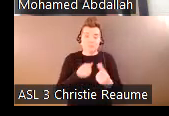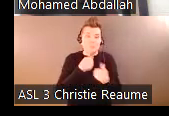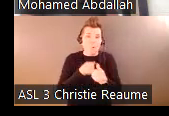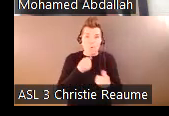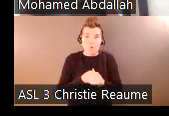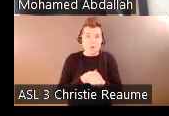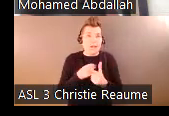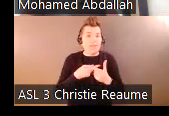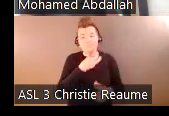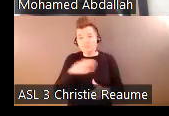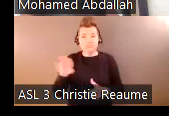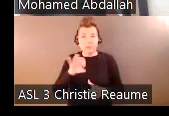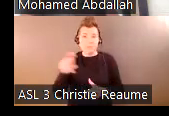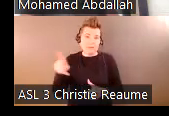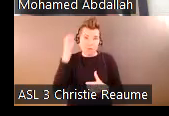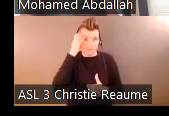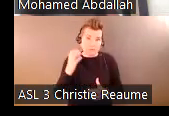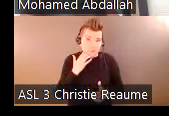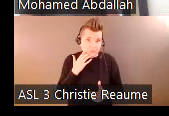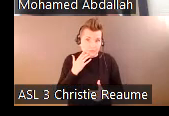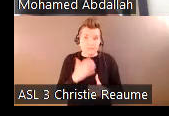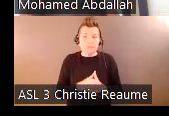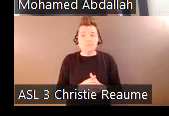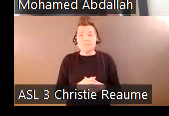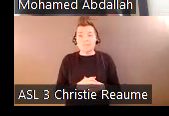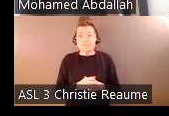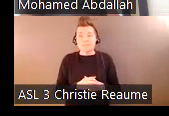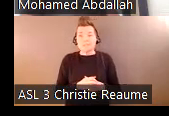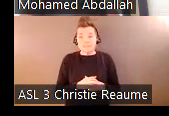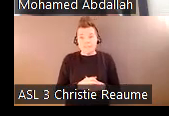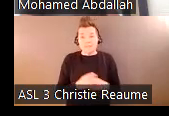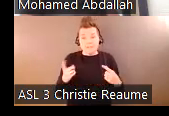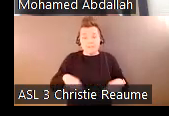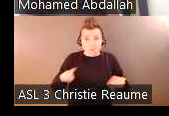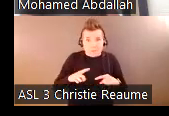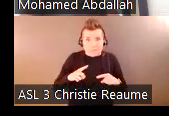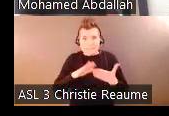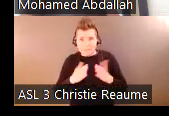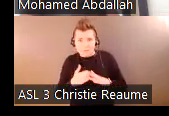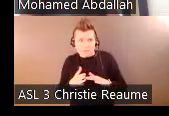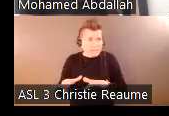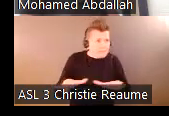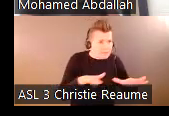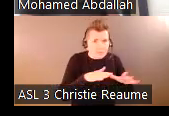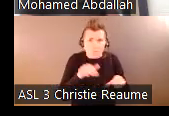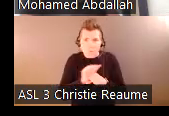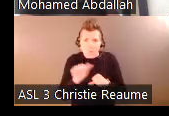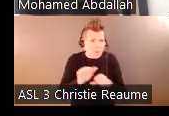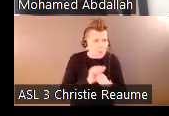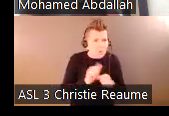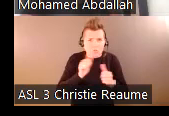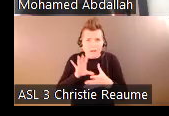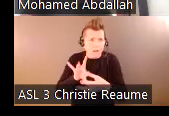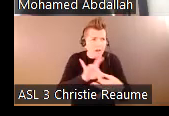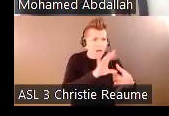hospital eventually. So we do a lot of work in the community to maintain housing, but from a healthcare perspective, in order to avoid the shelter